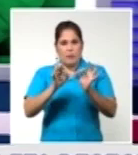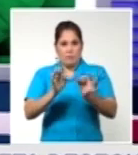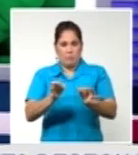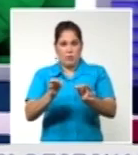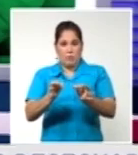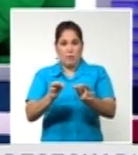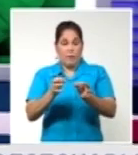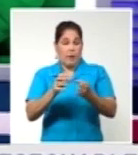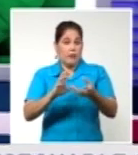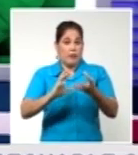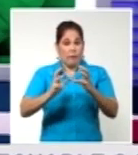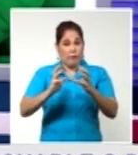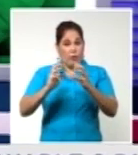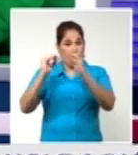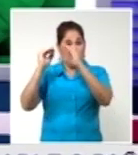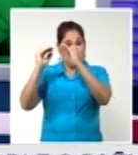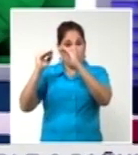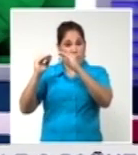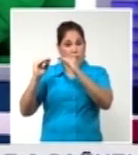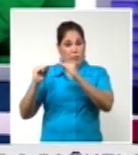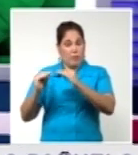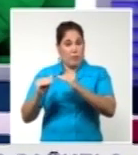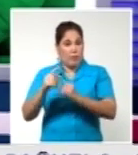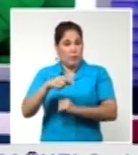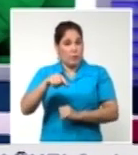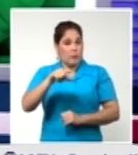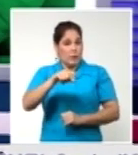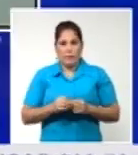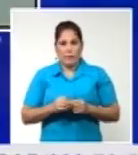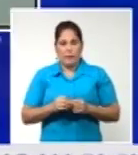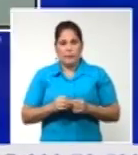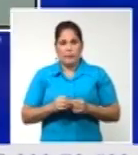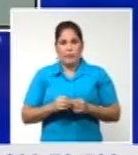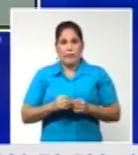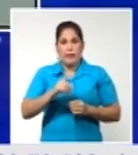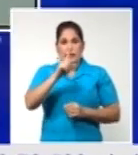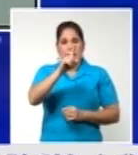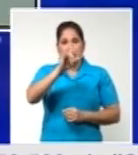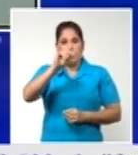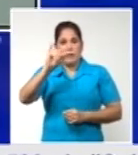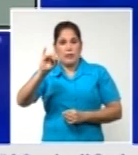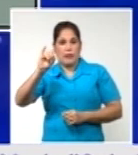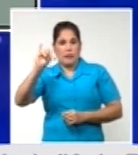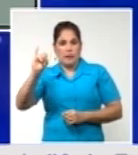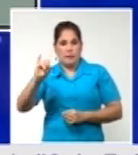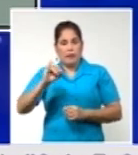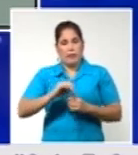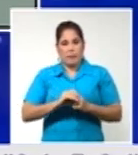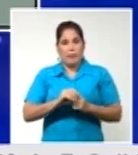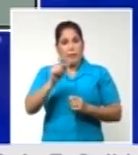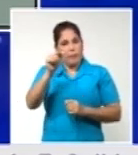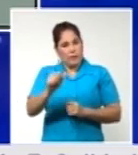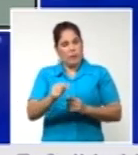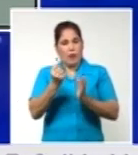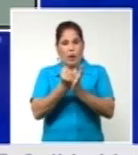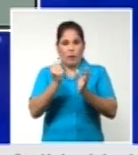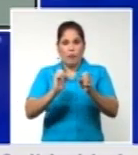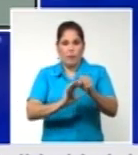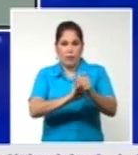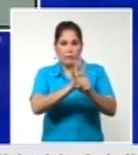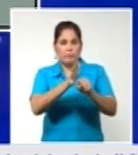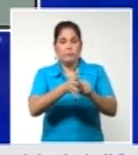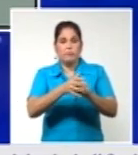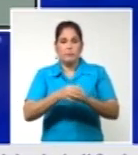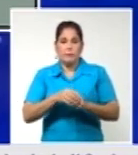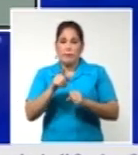province, Sancti Spiritus has the highest confirmed case rate per 100,000 inhabitants over the last 15